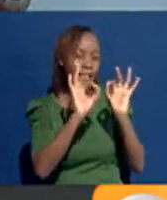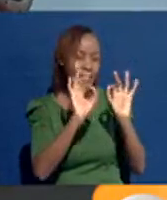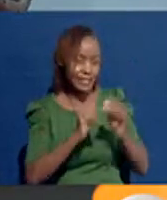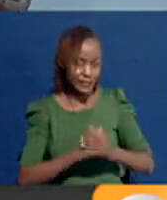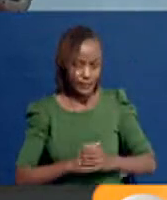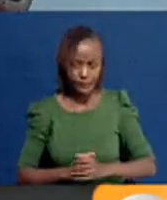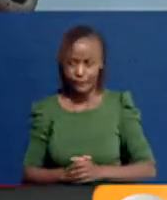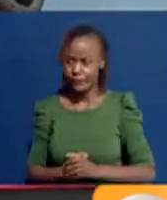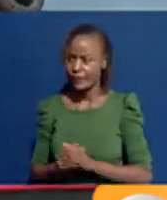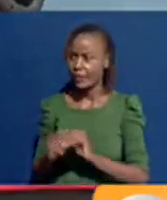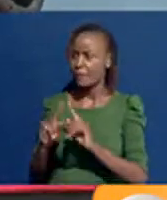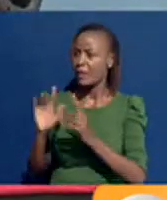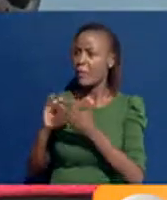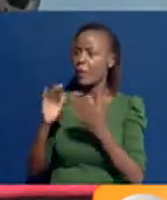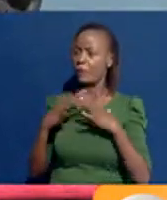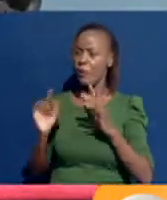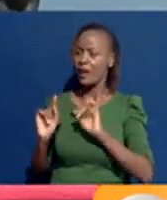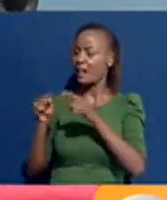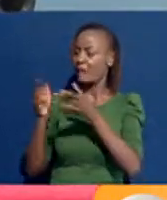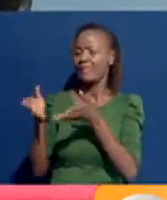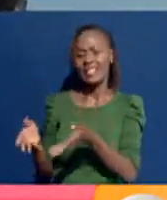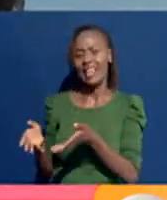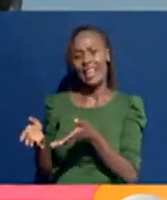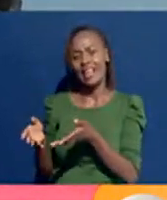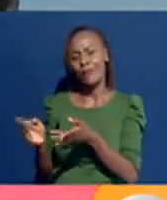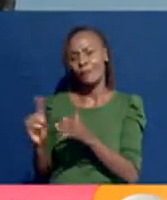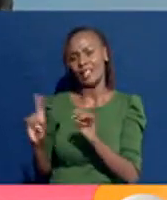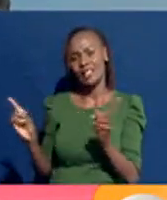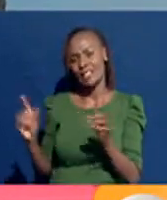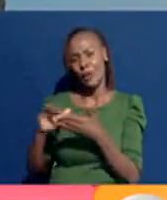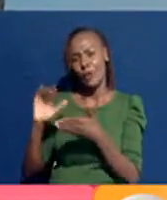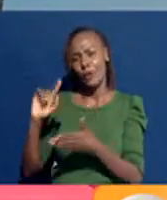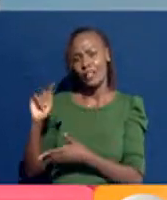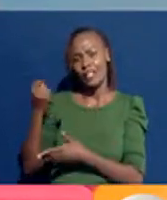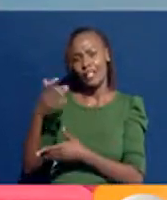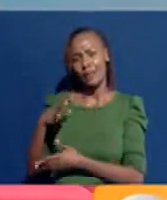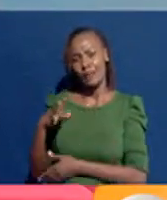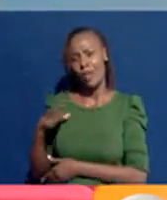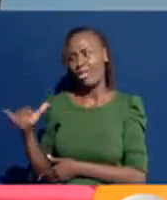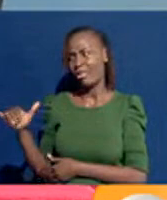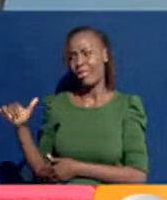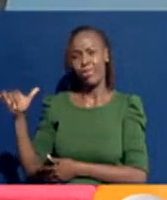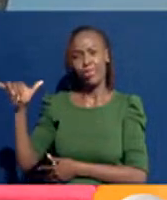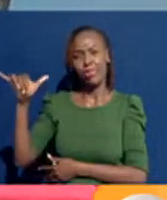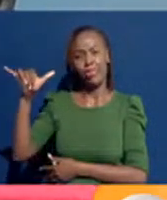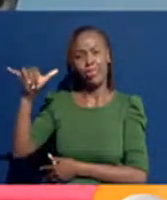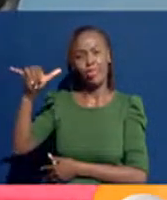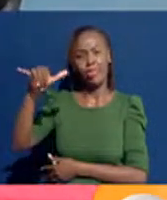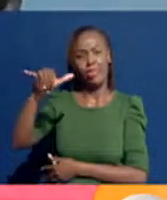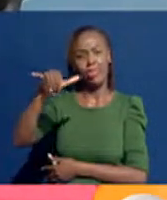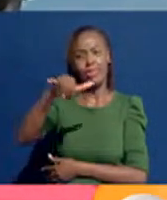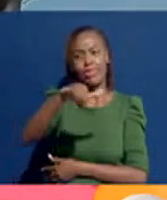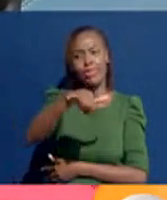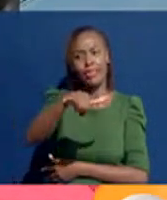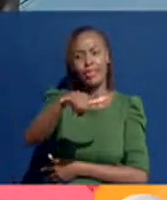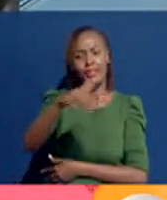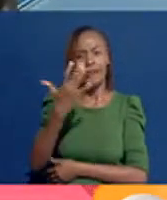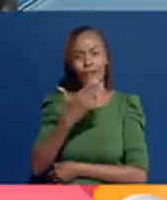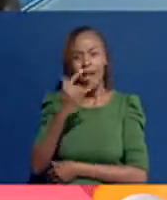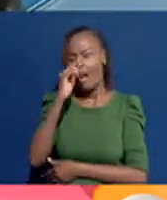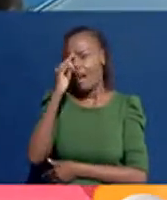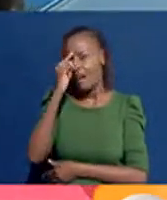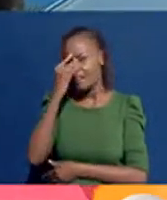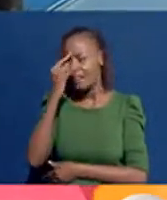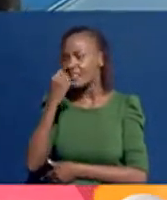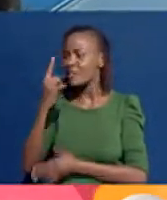many people are coming here. But yet, James, many Kenyans are seeking healthcare outside in India, where they say